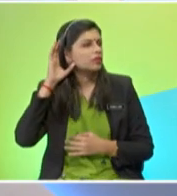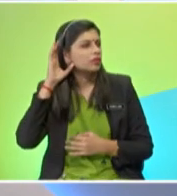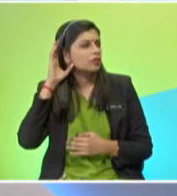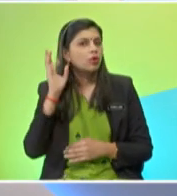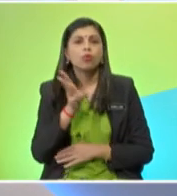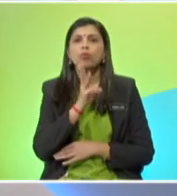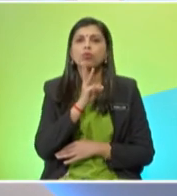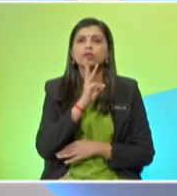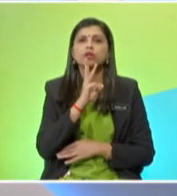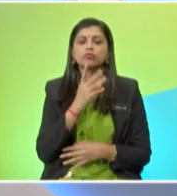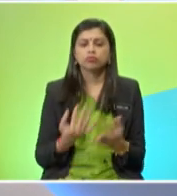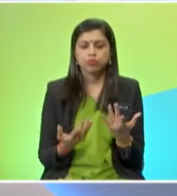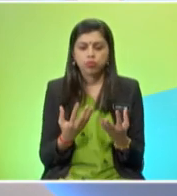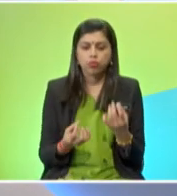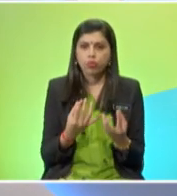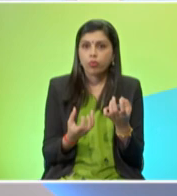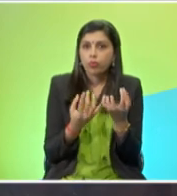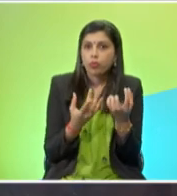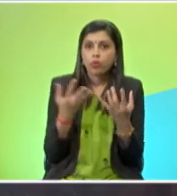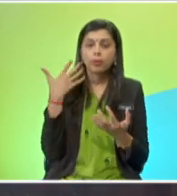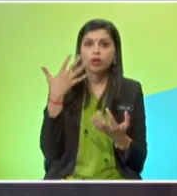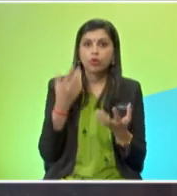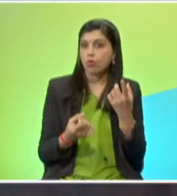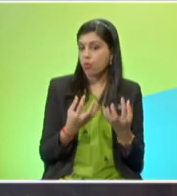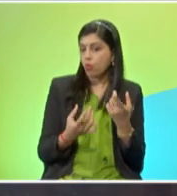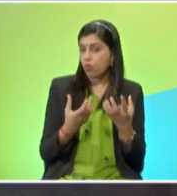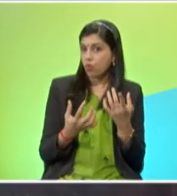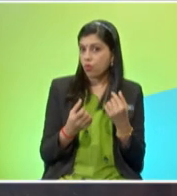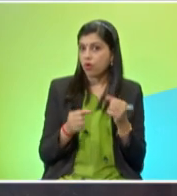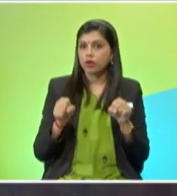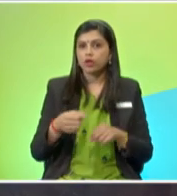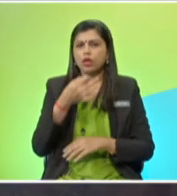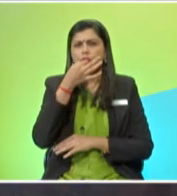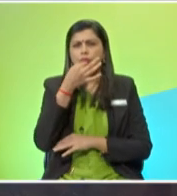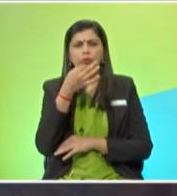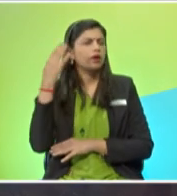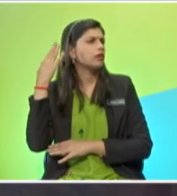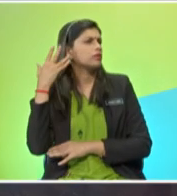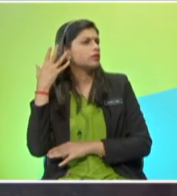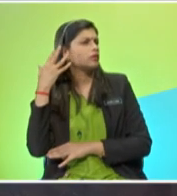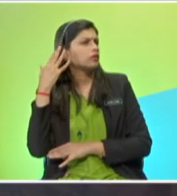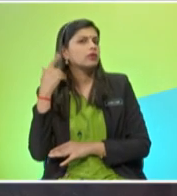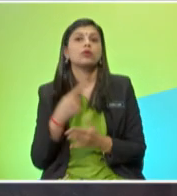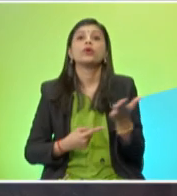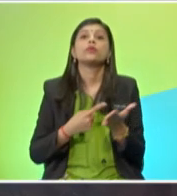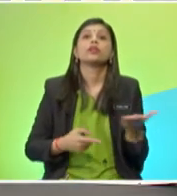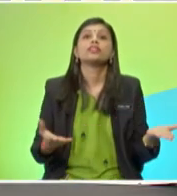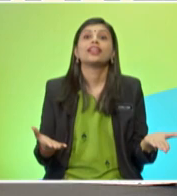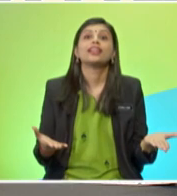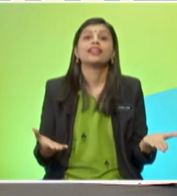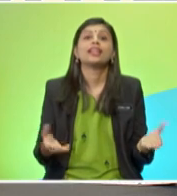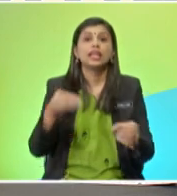water is boiled. Oh. What am I? Ah, my friends at home, please help me to guess this. So I'm in the